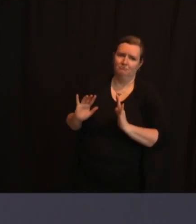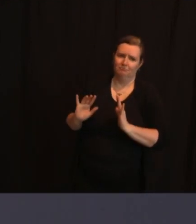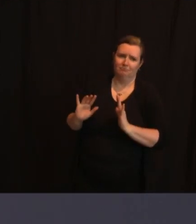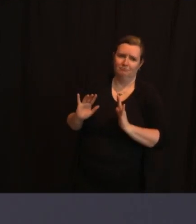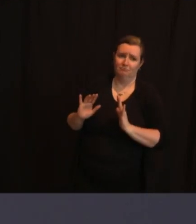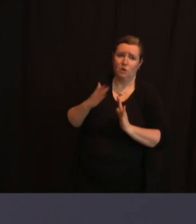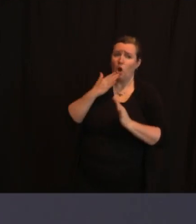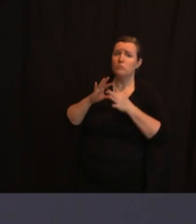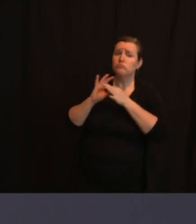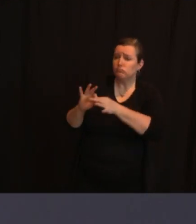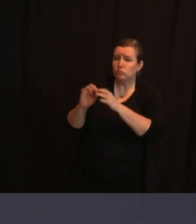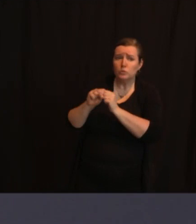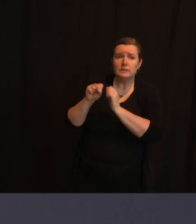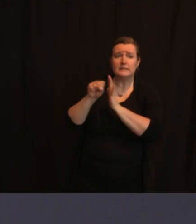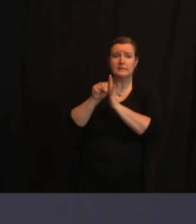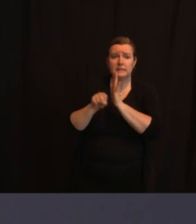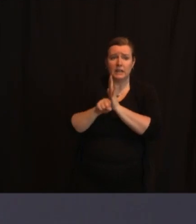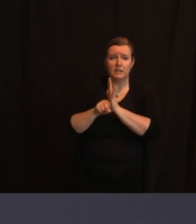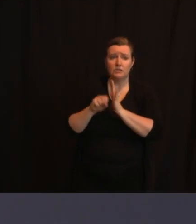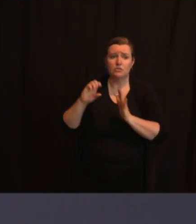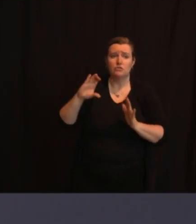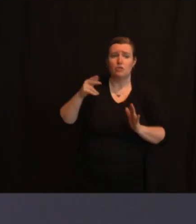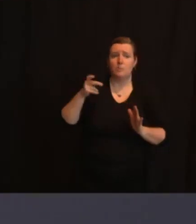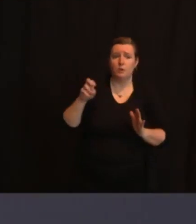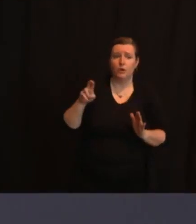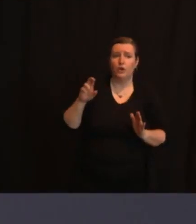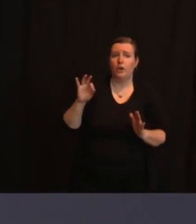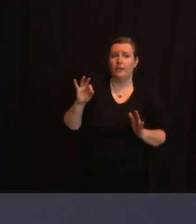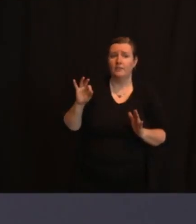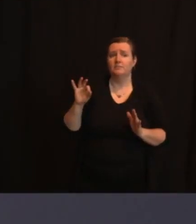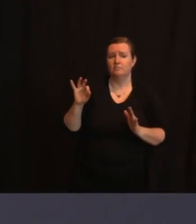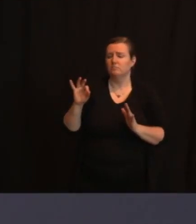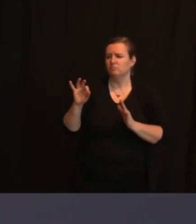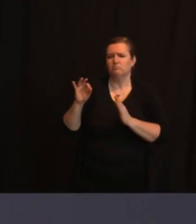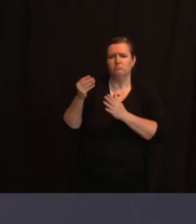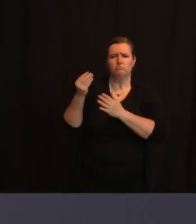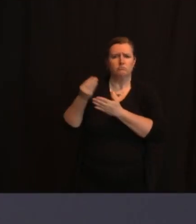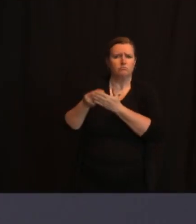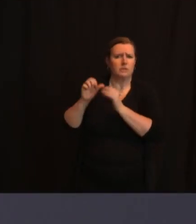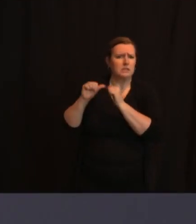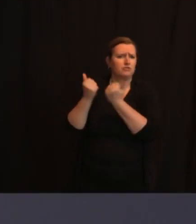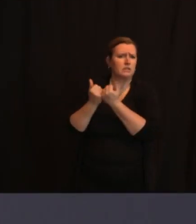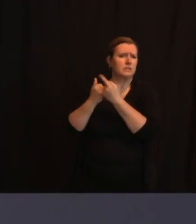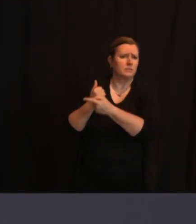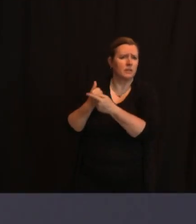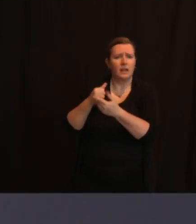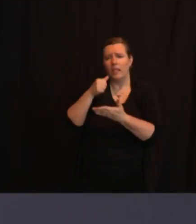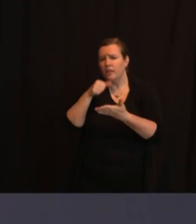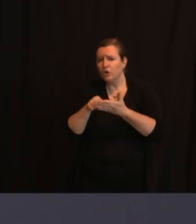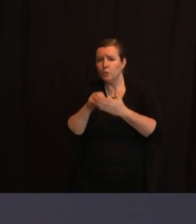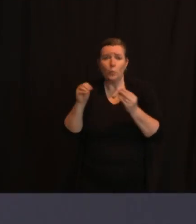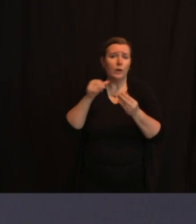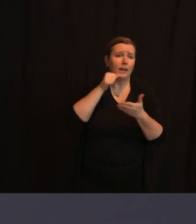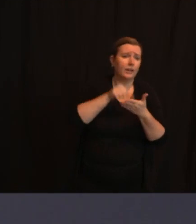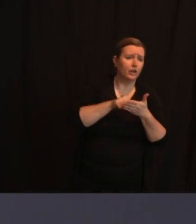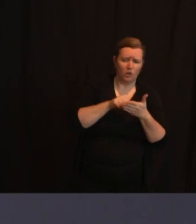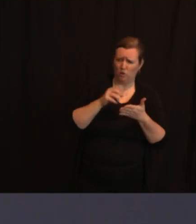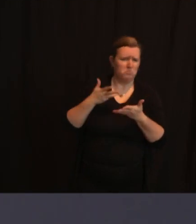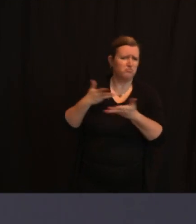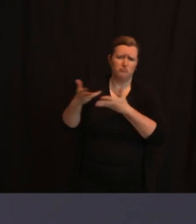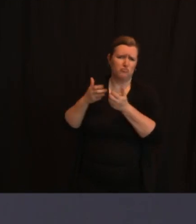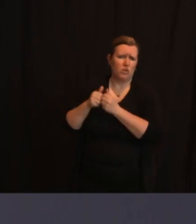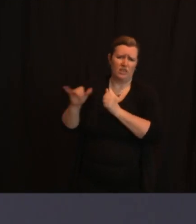and we'll take their input very seriously as we had intended, even in the absence of a letter. On